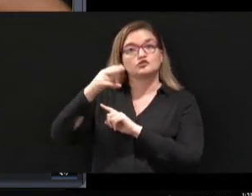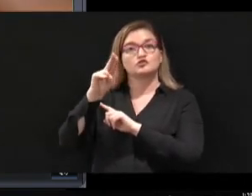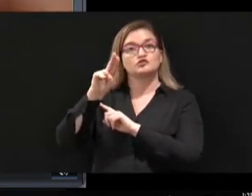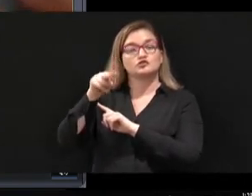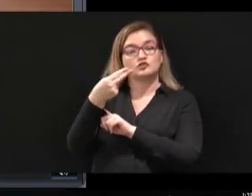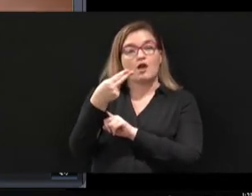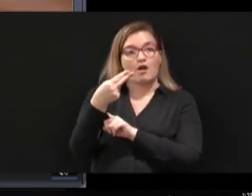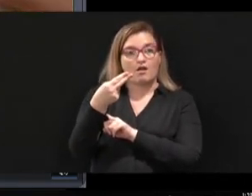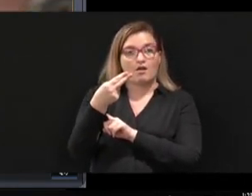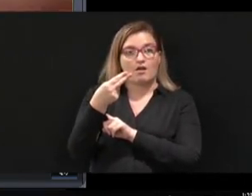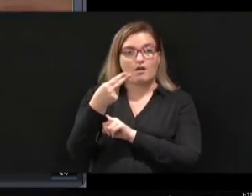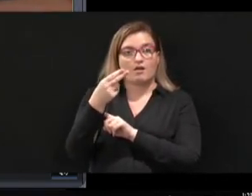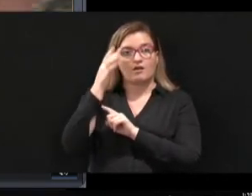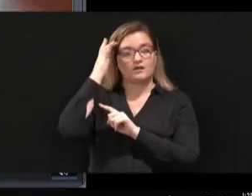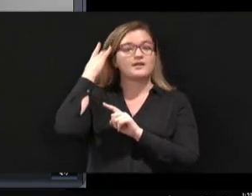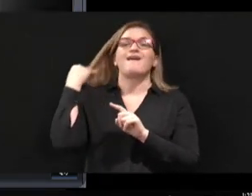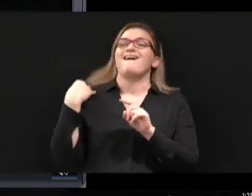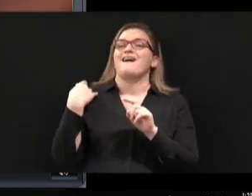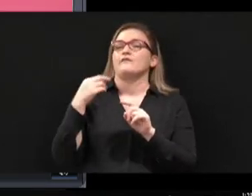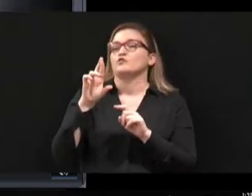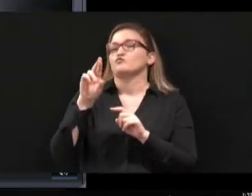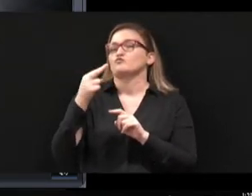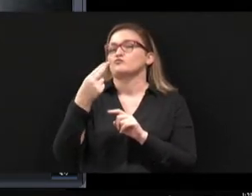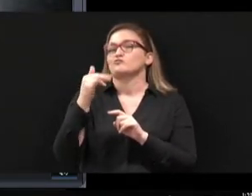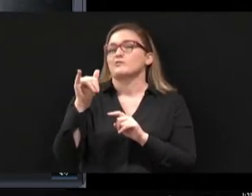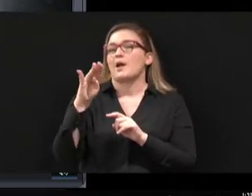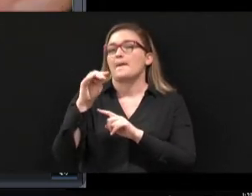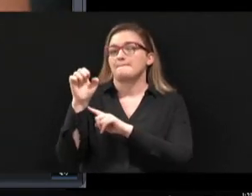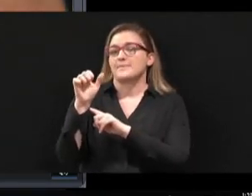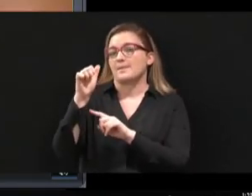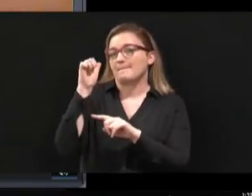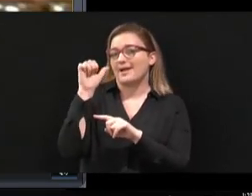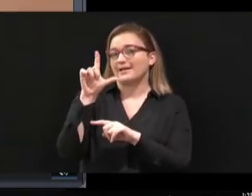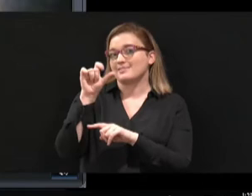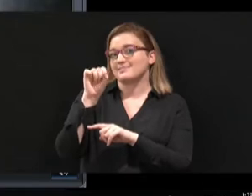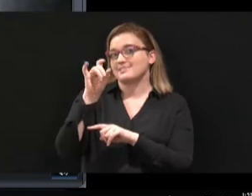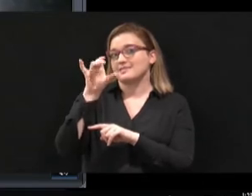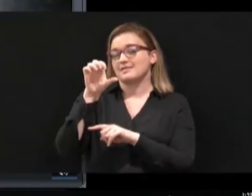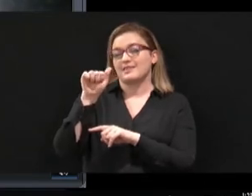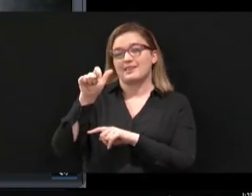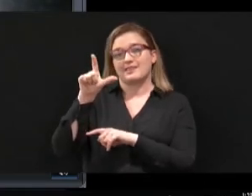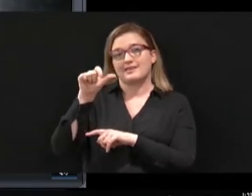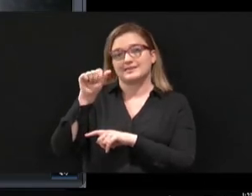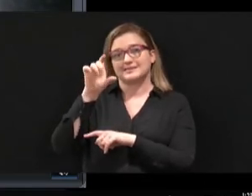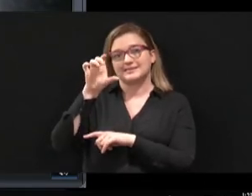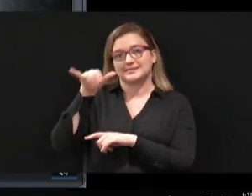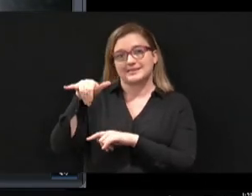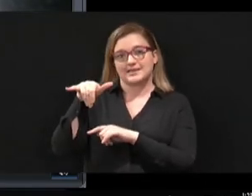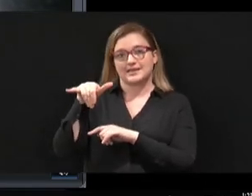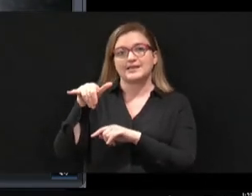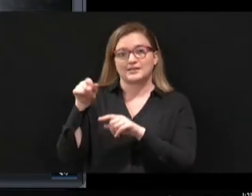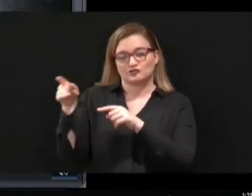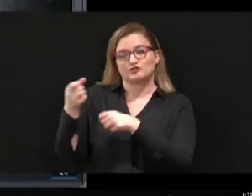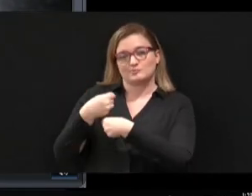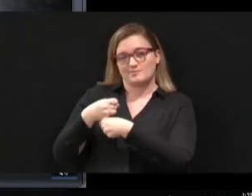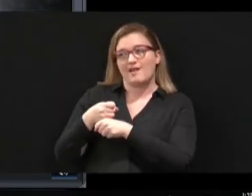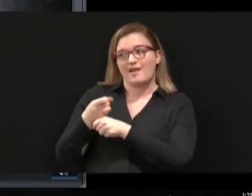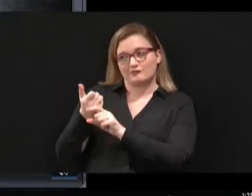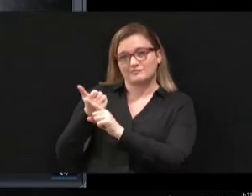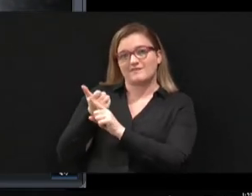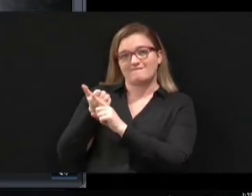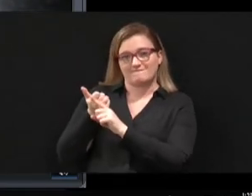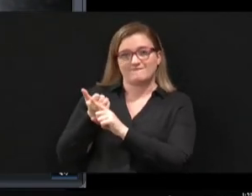And there is a rhyme on the back, or a rhyme that Lacey made, and it is, J is never an English